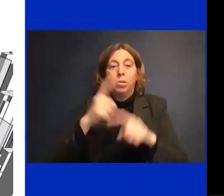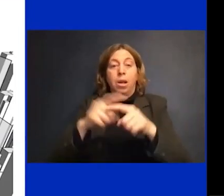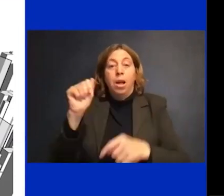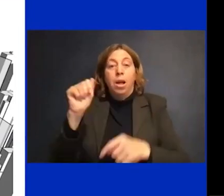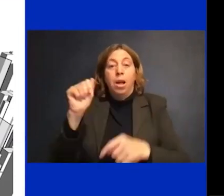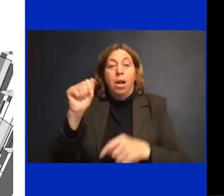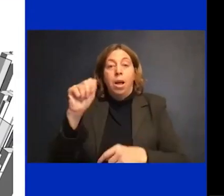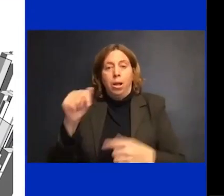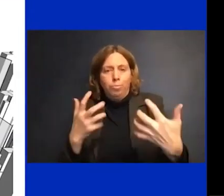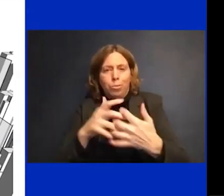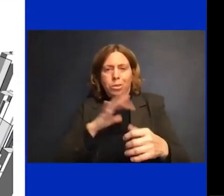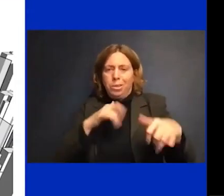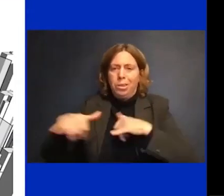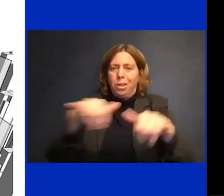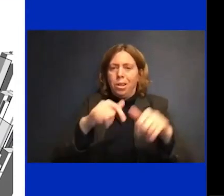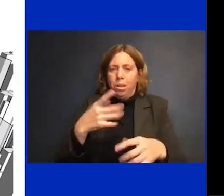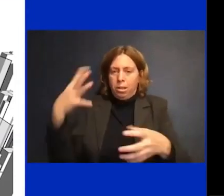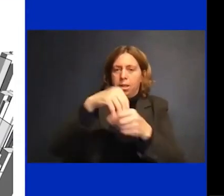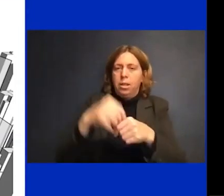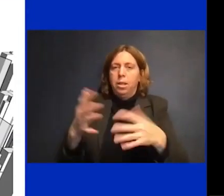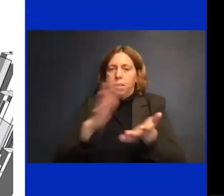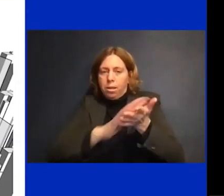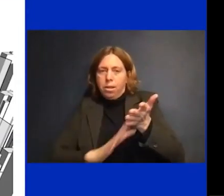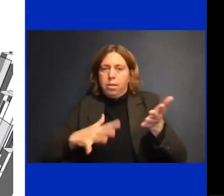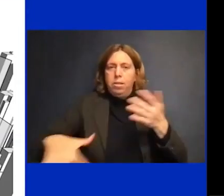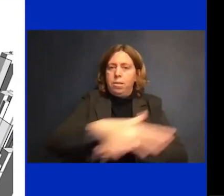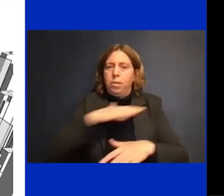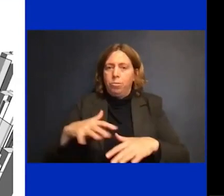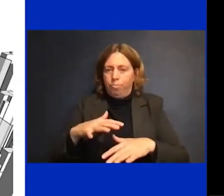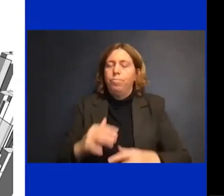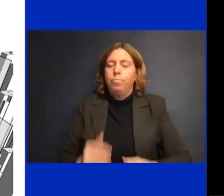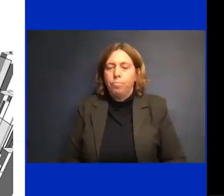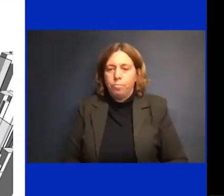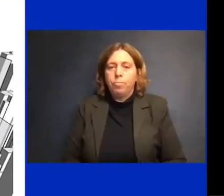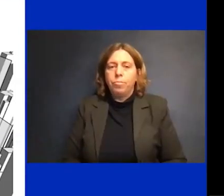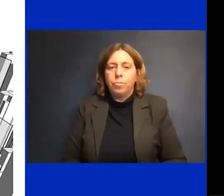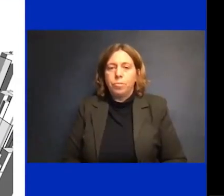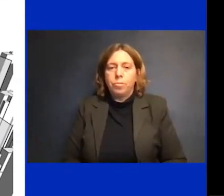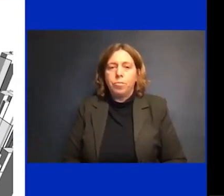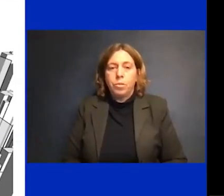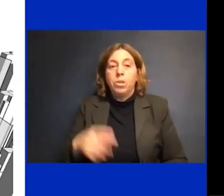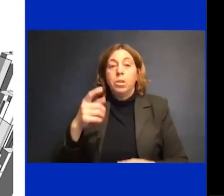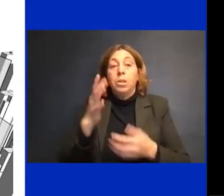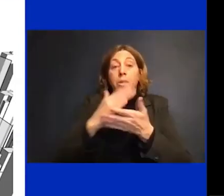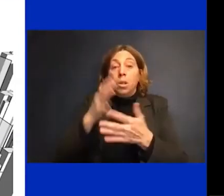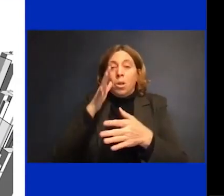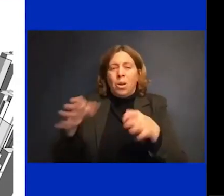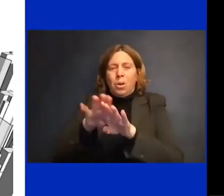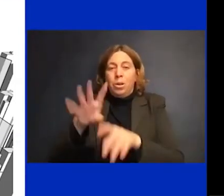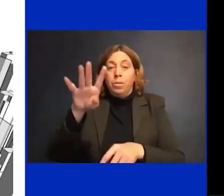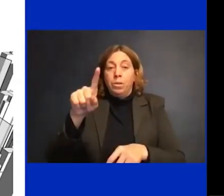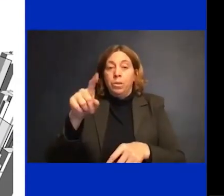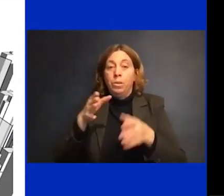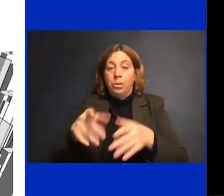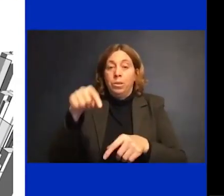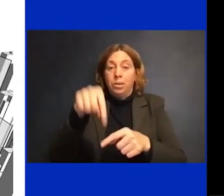with Disabilities Act or ADA standards integrated into layout and design. A partial closure of